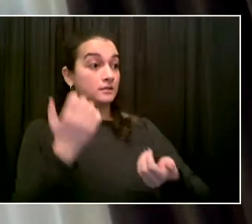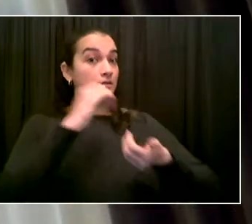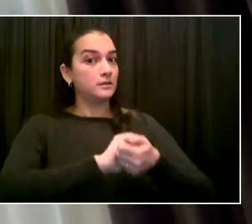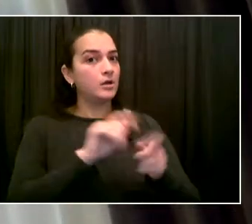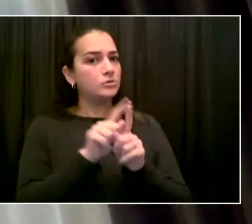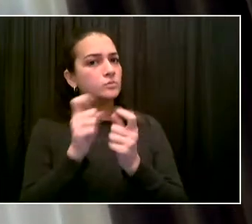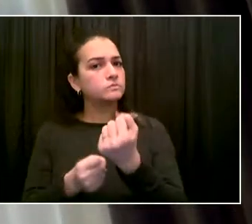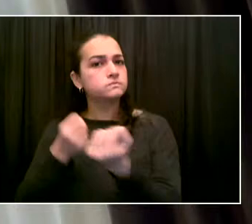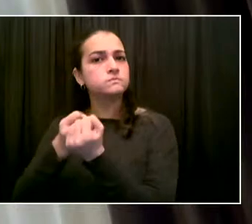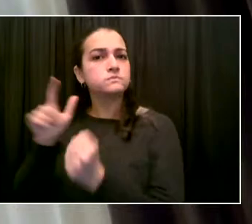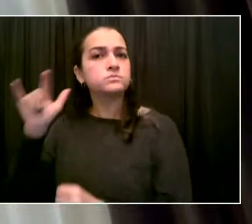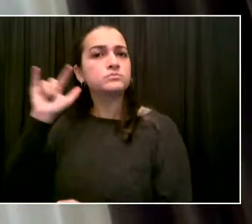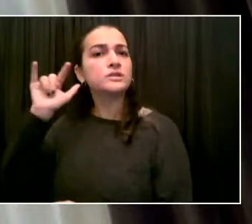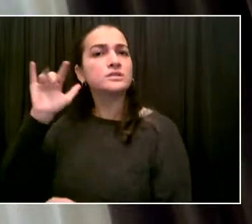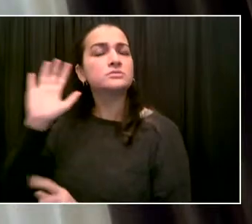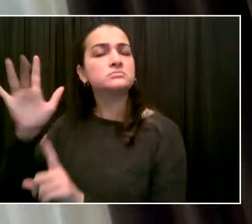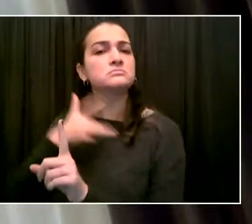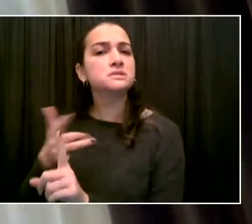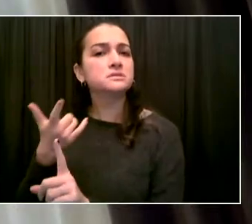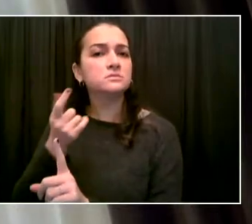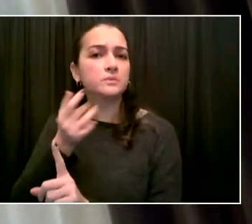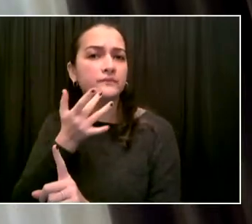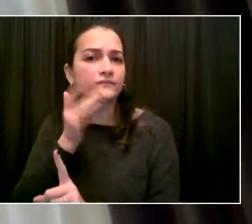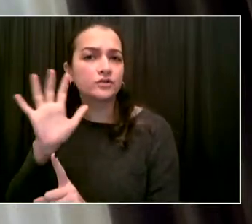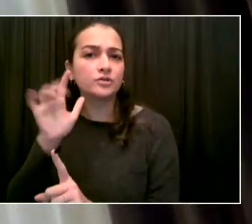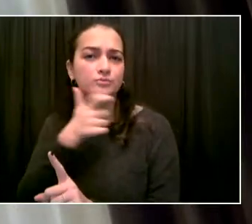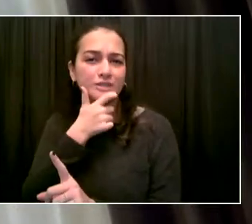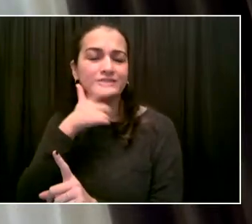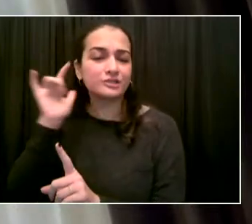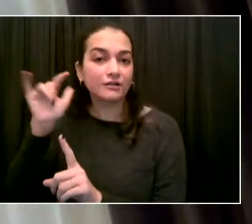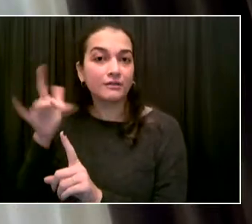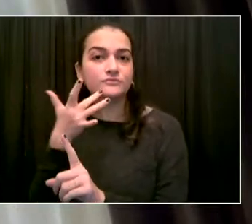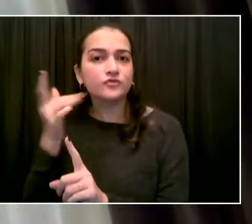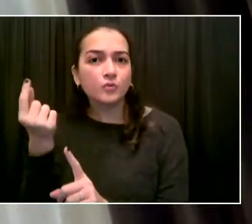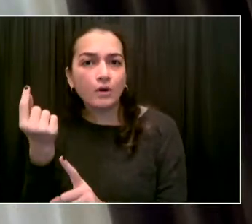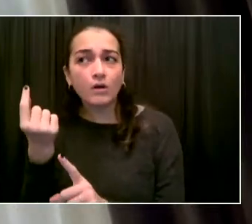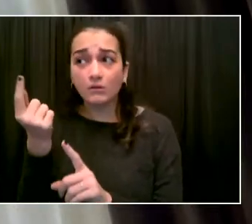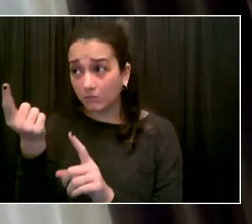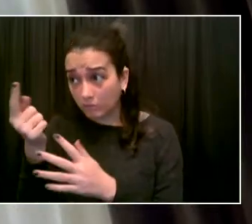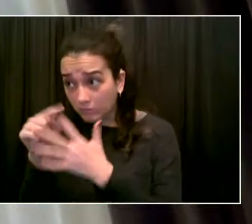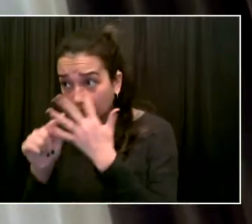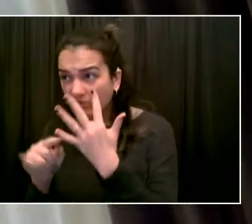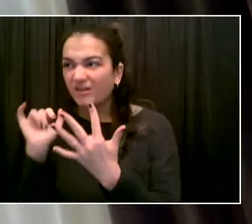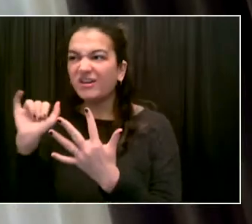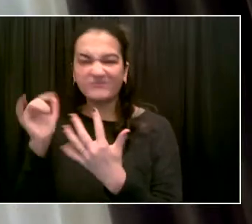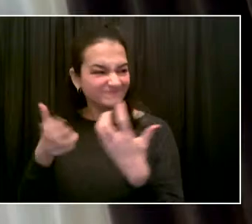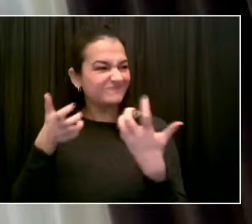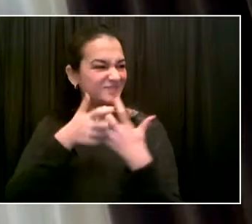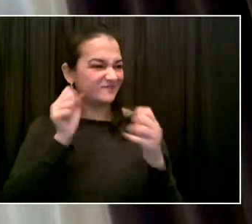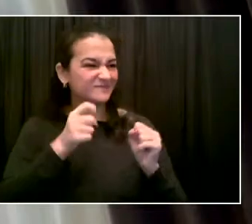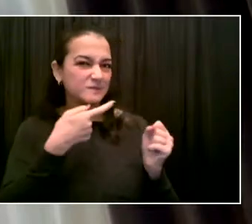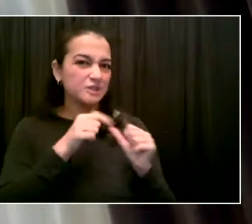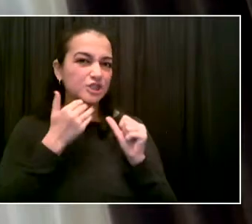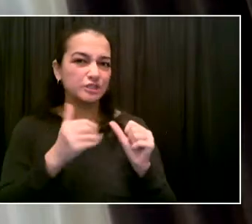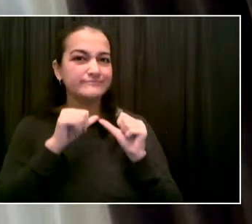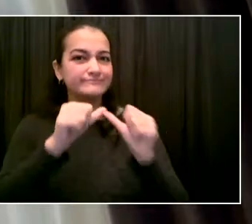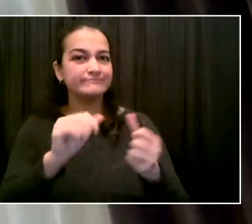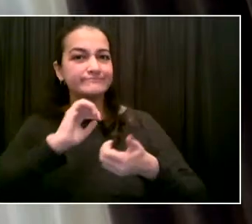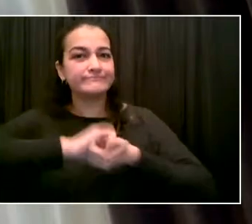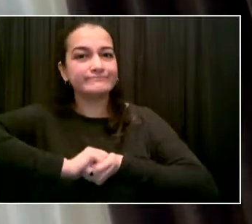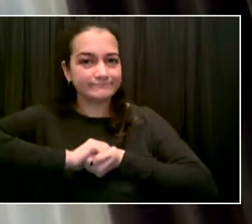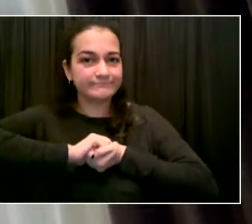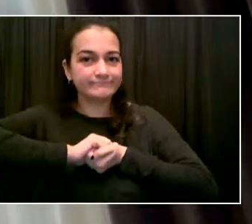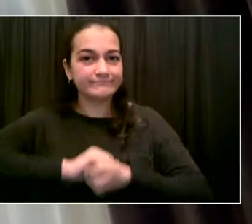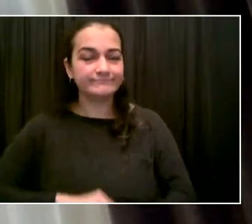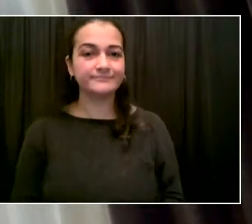got planned, we'll see people clamouring back. It's I think people have been locked down for too long, and they're really welcoming